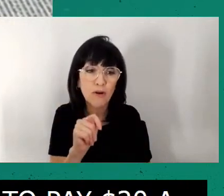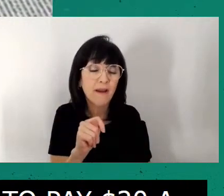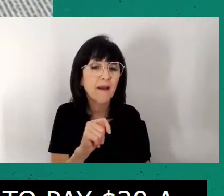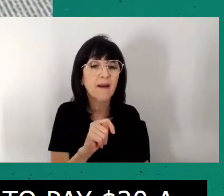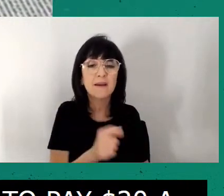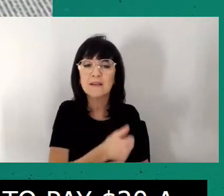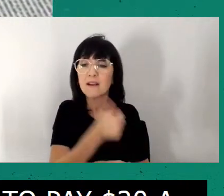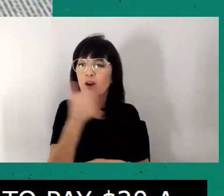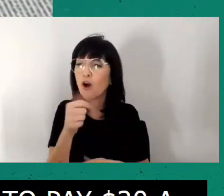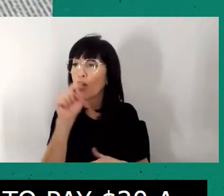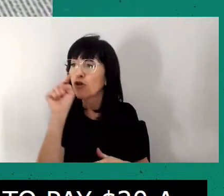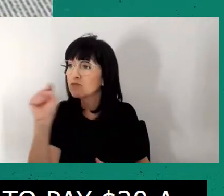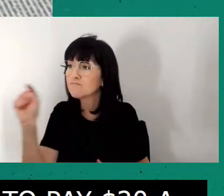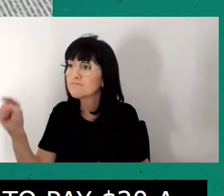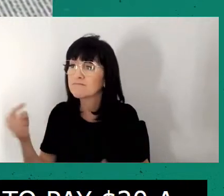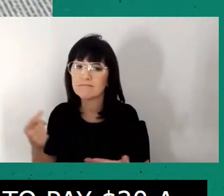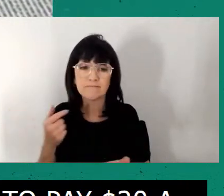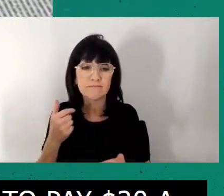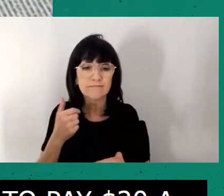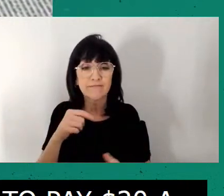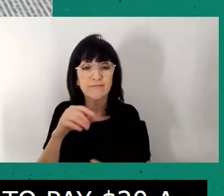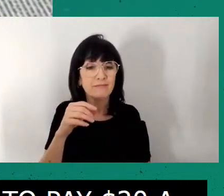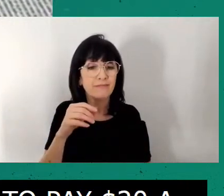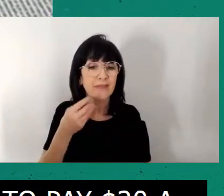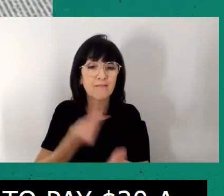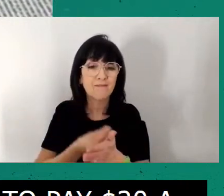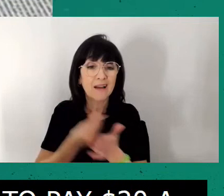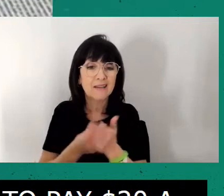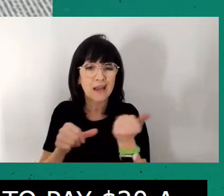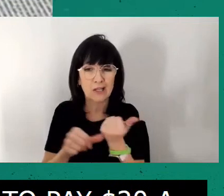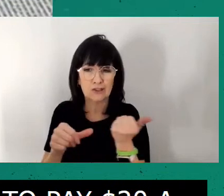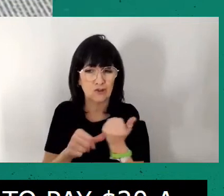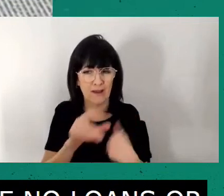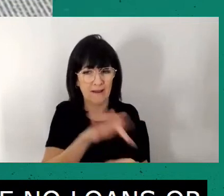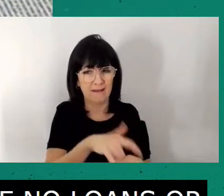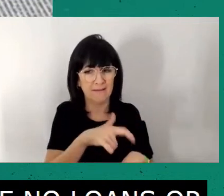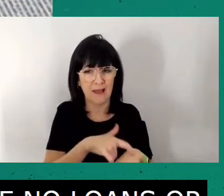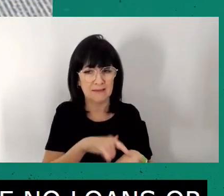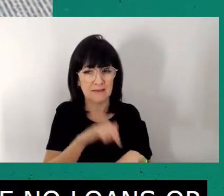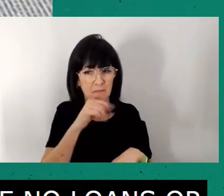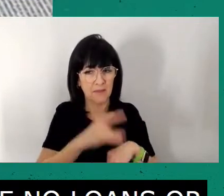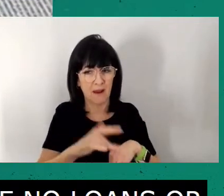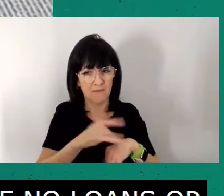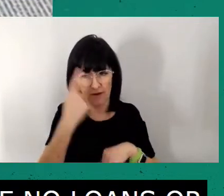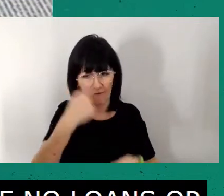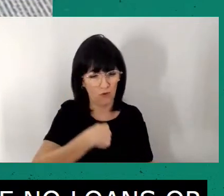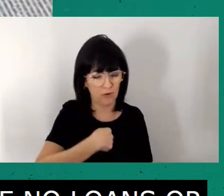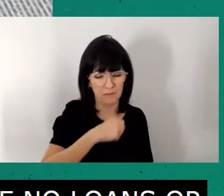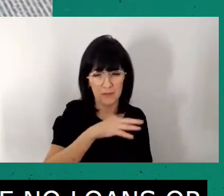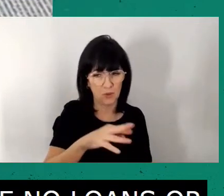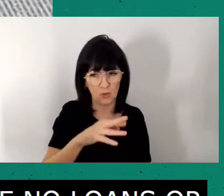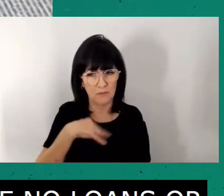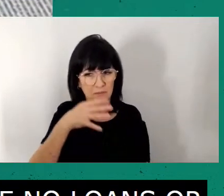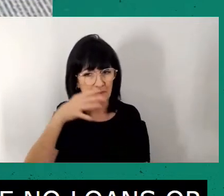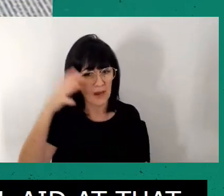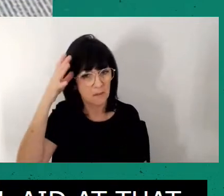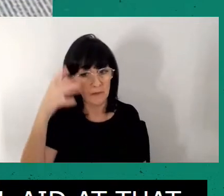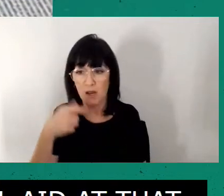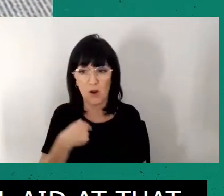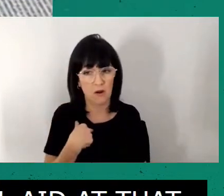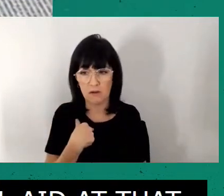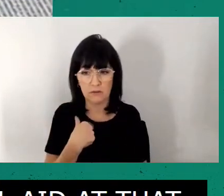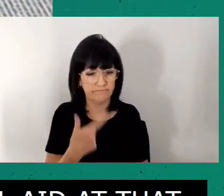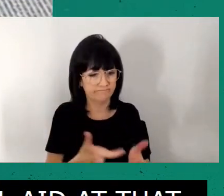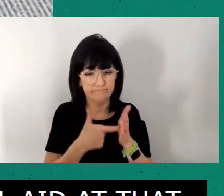than financial aid. At that time, they were not available to me or my parents. And so I had to work on campus and earn money